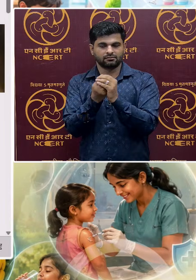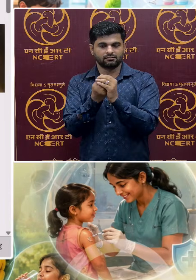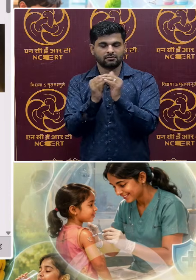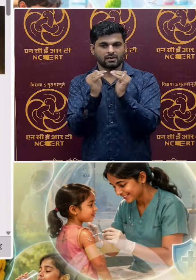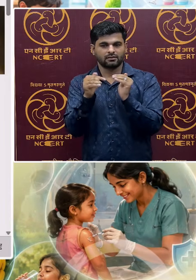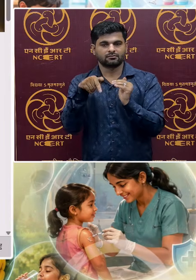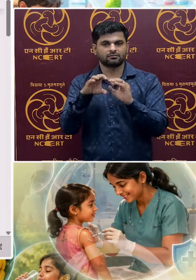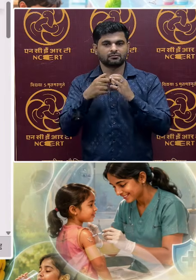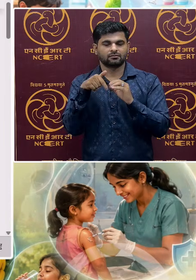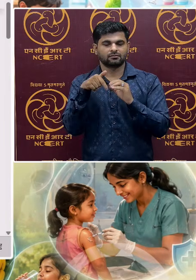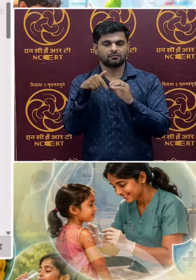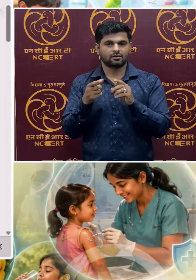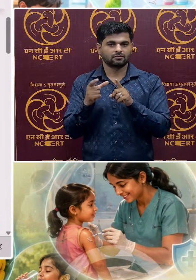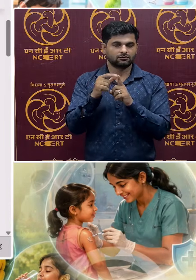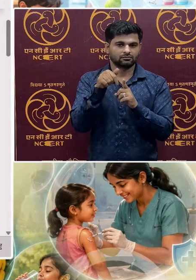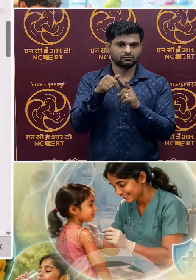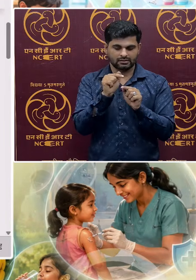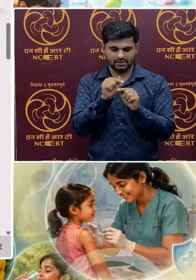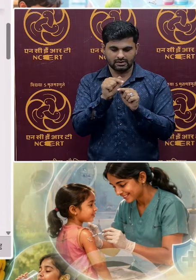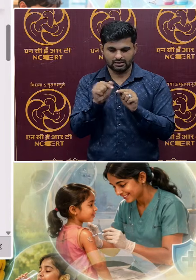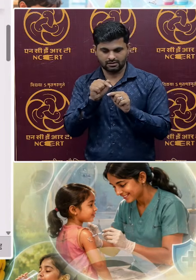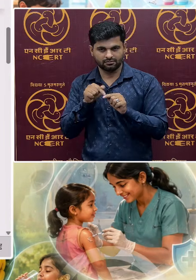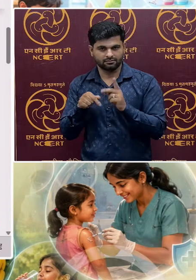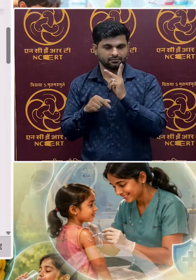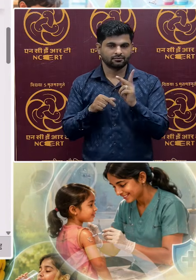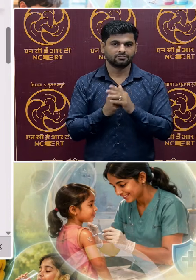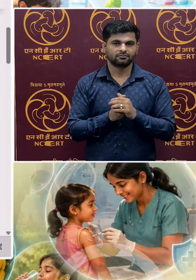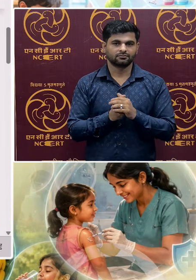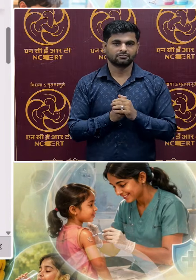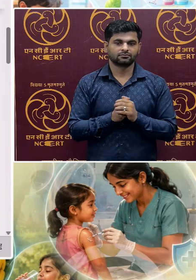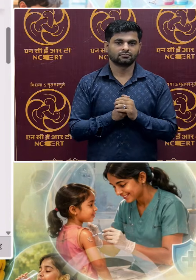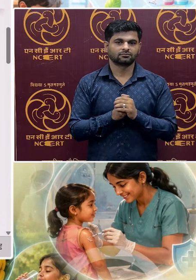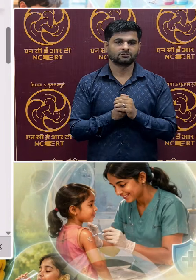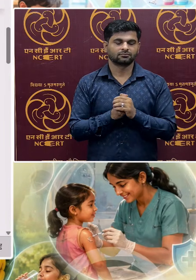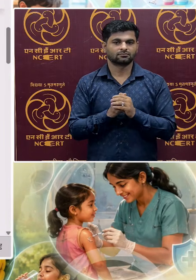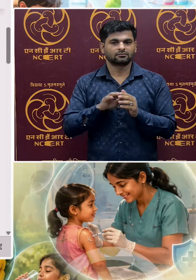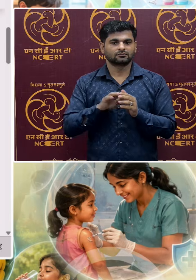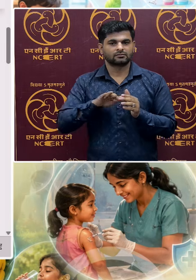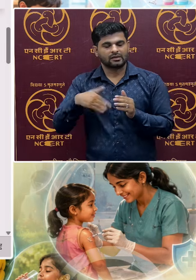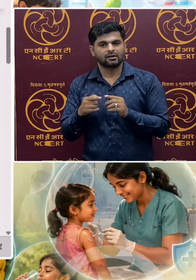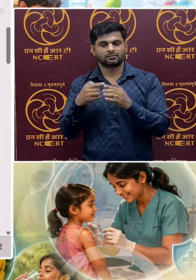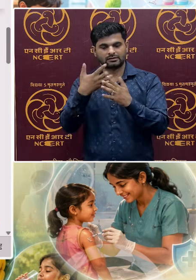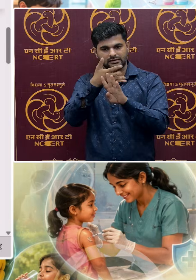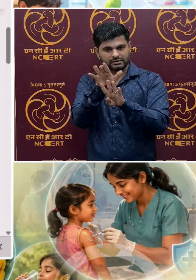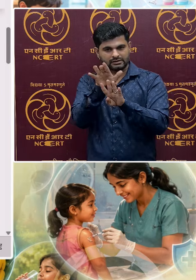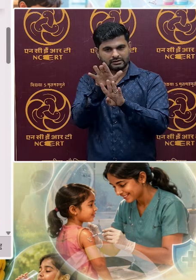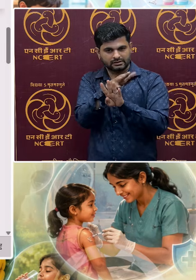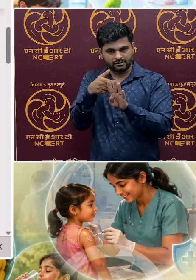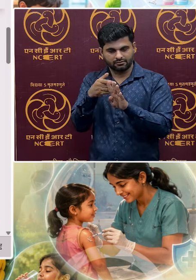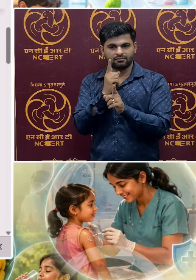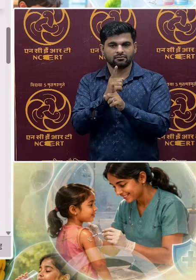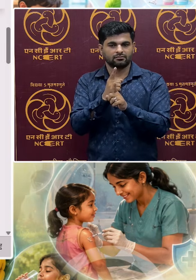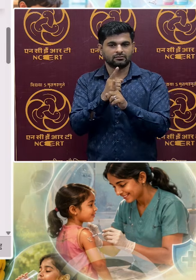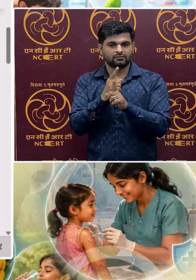on it. Once you do, scroll it a little further and you will see that these are the schedules of our teaching